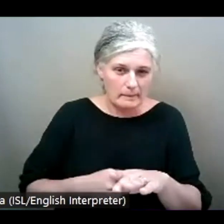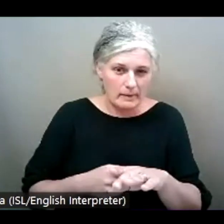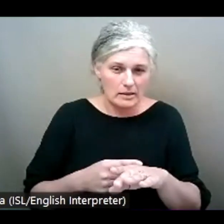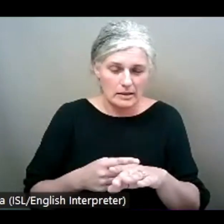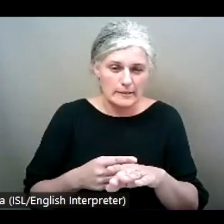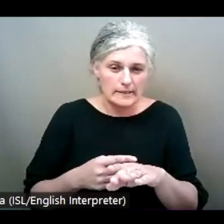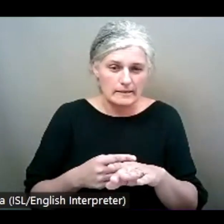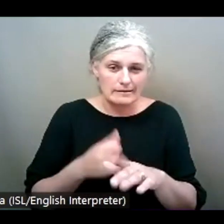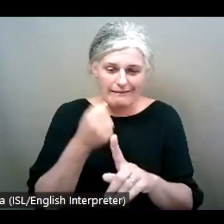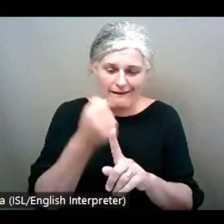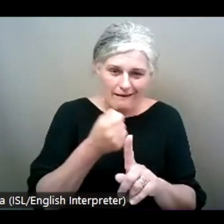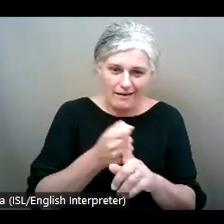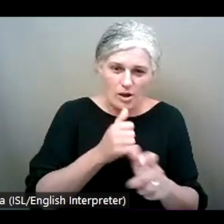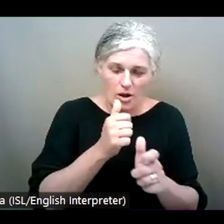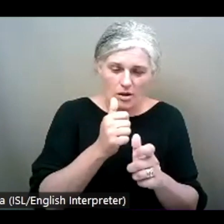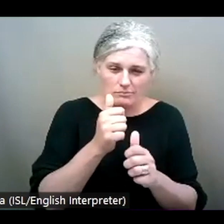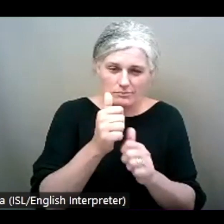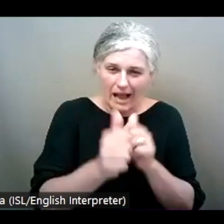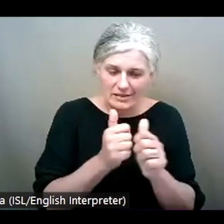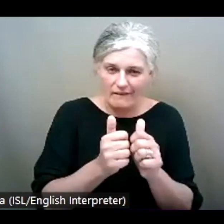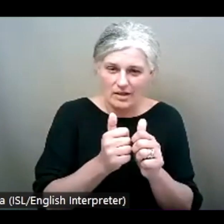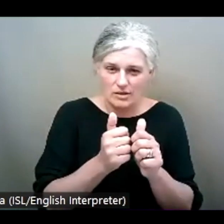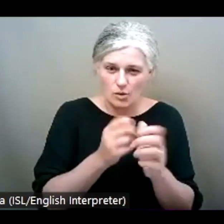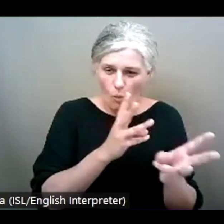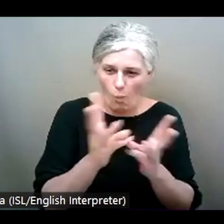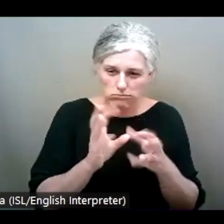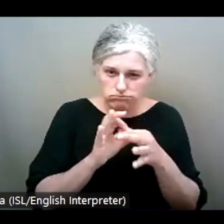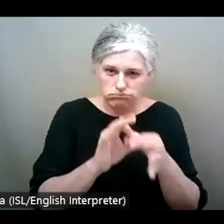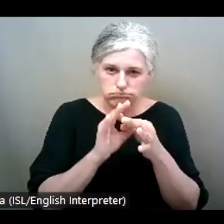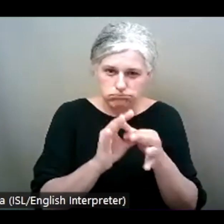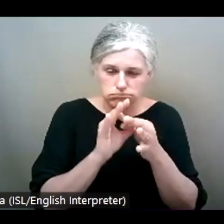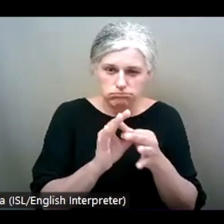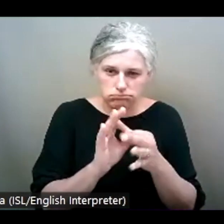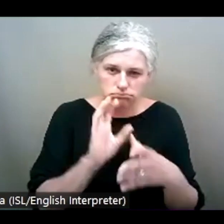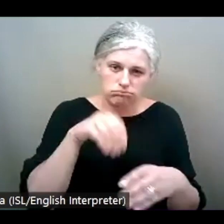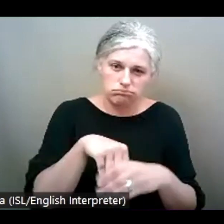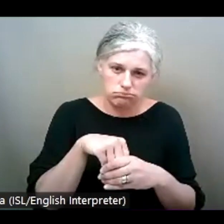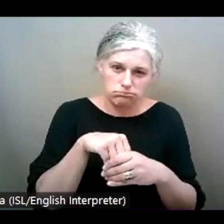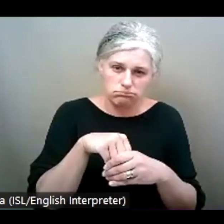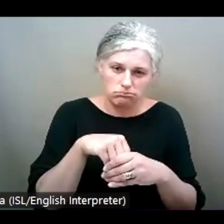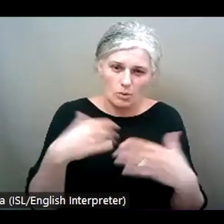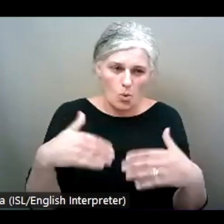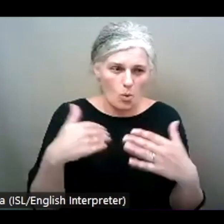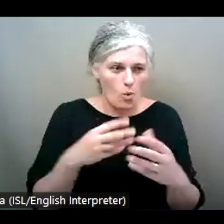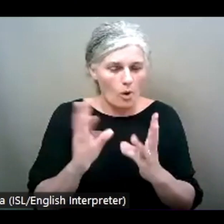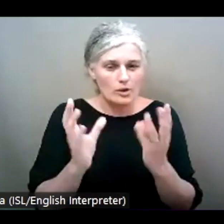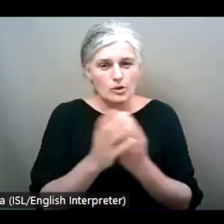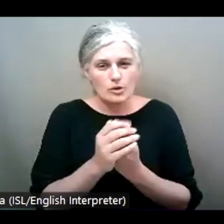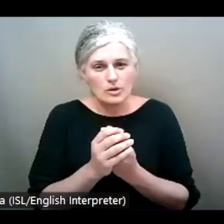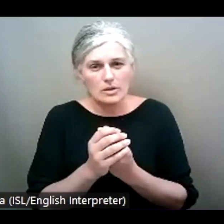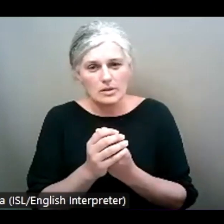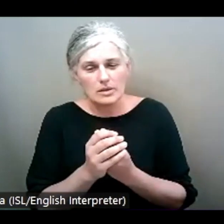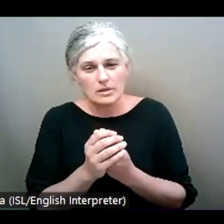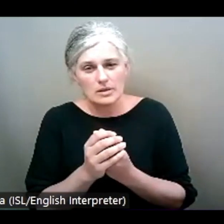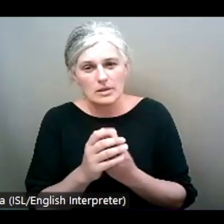disabled actors I'm working with, who was very much challenged by my workshop on the medical and